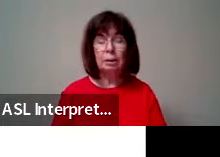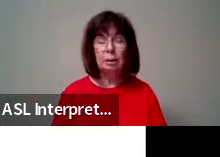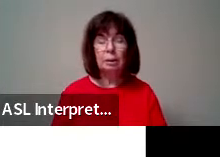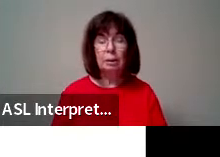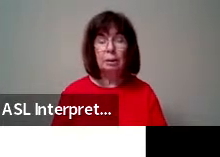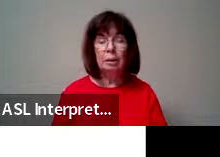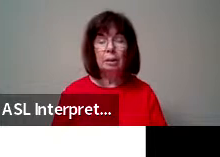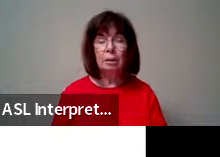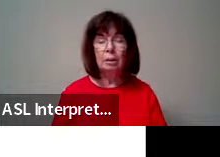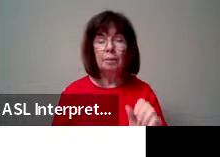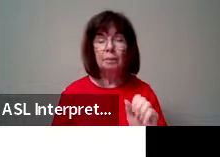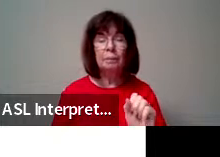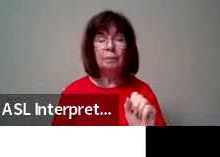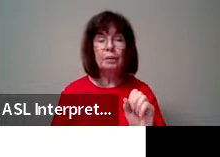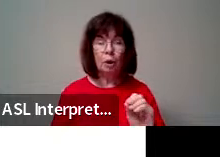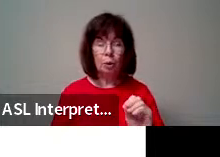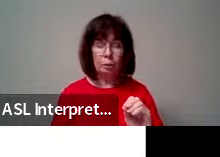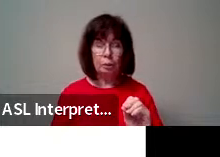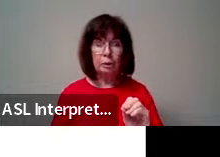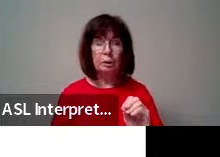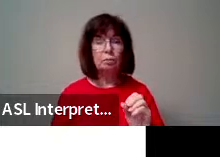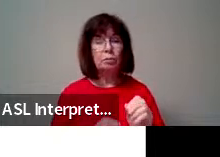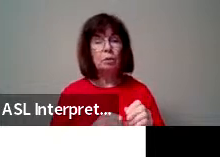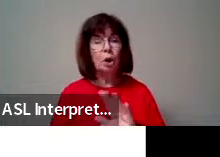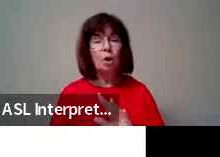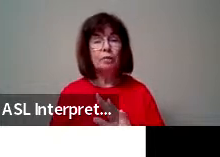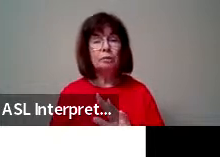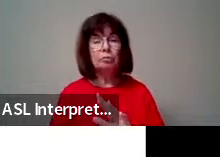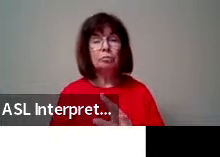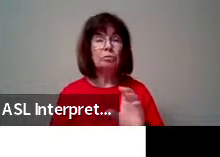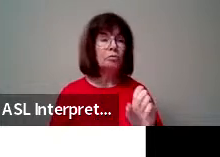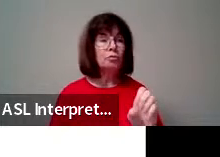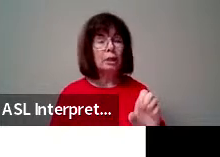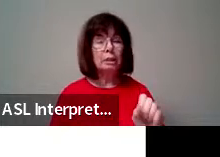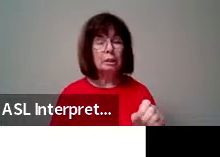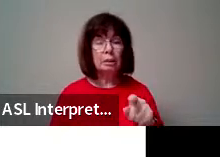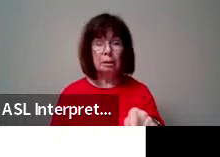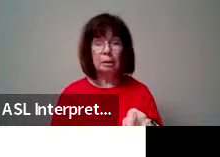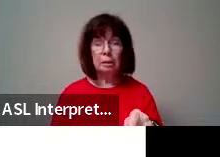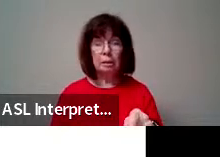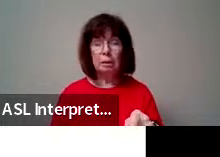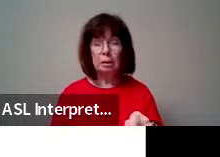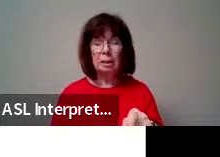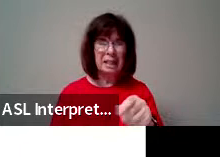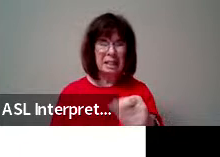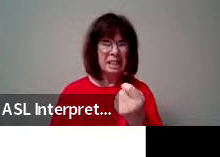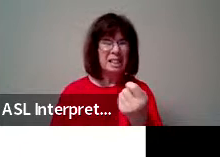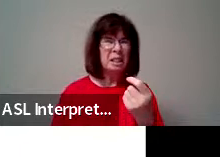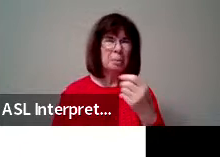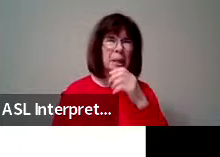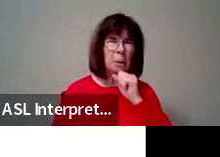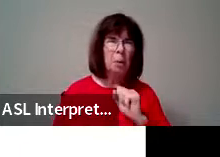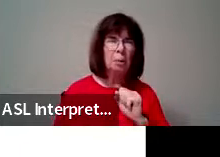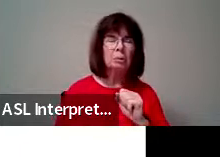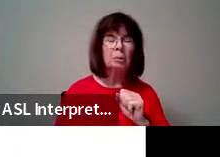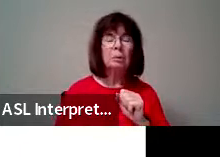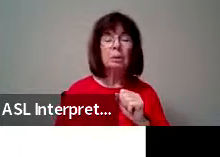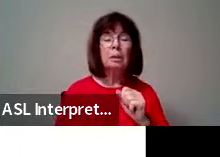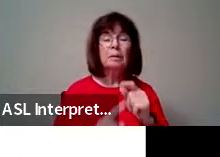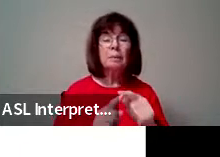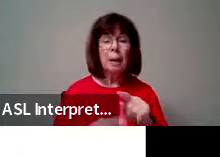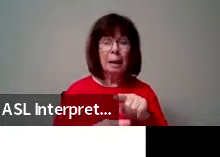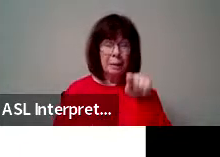now. So COVID cases, and this data is already a little bit out of date, but these are daily reported,